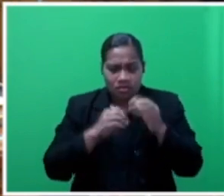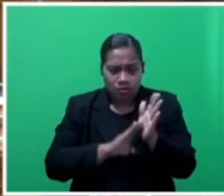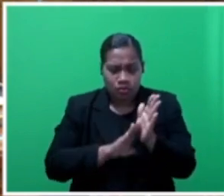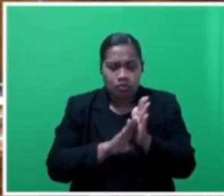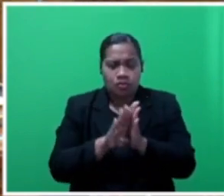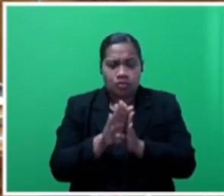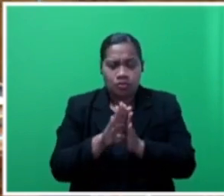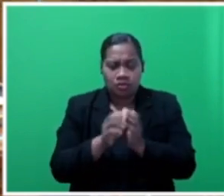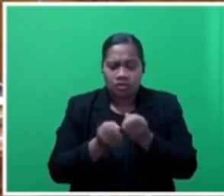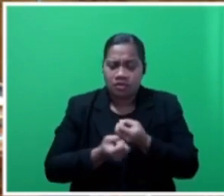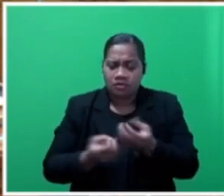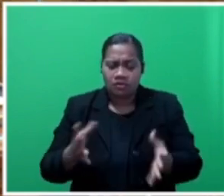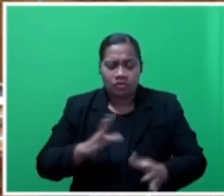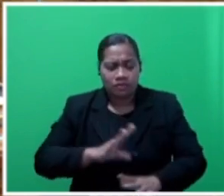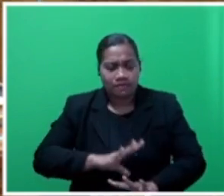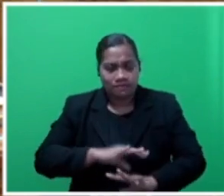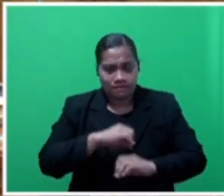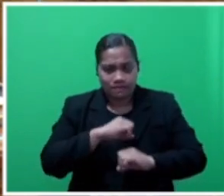additional investment.